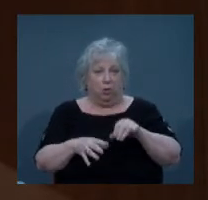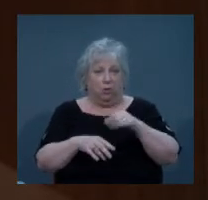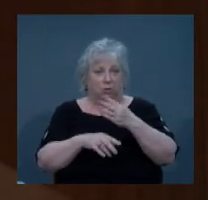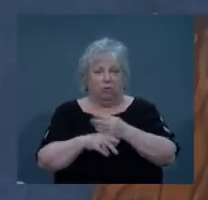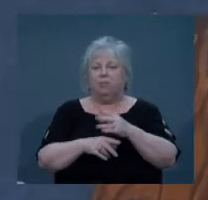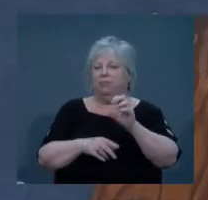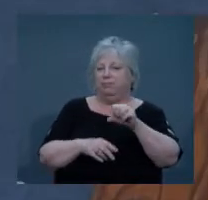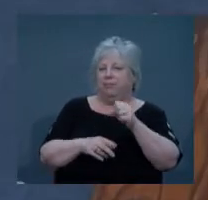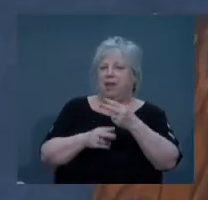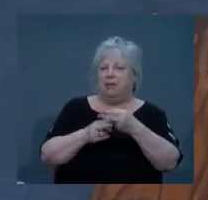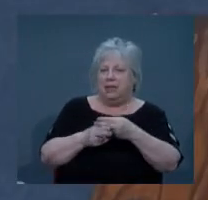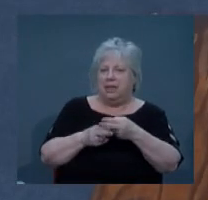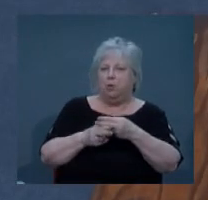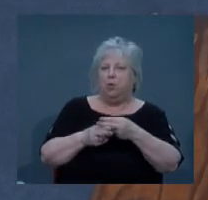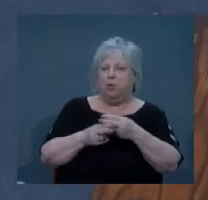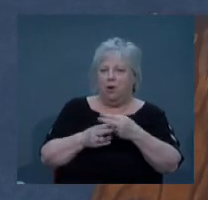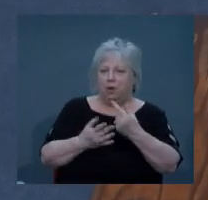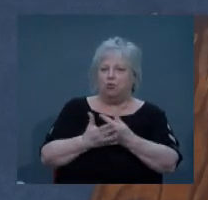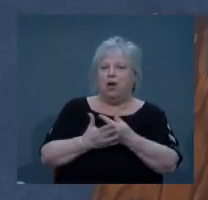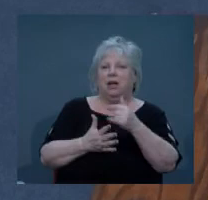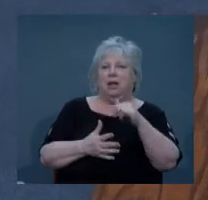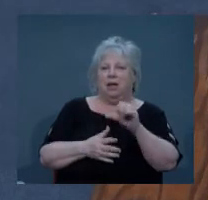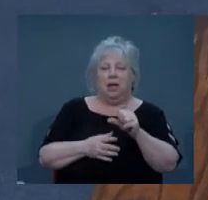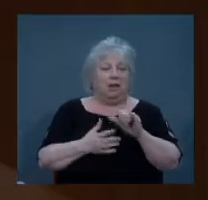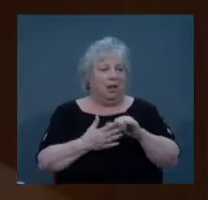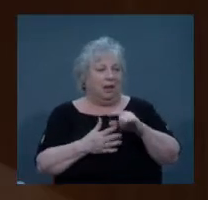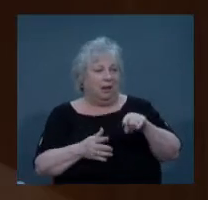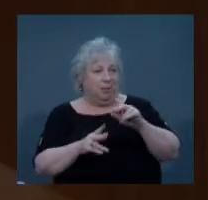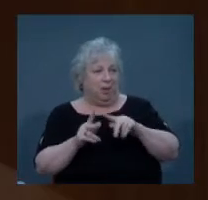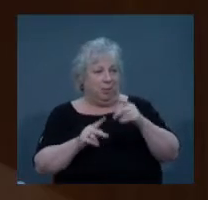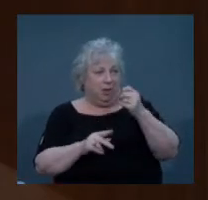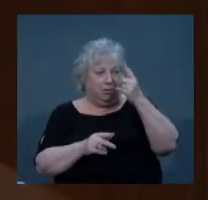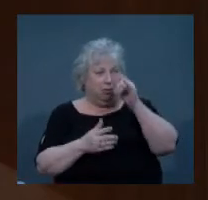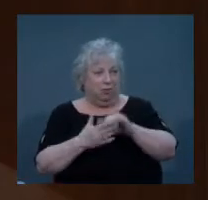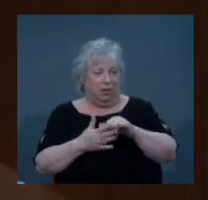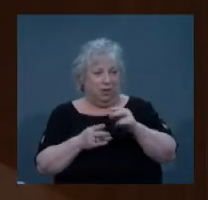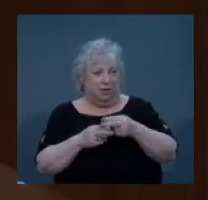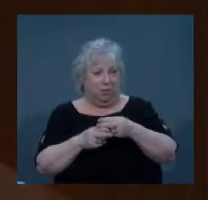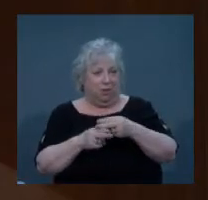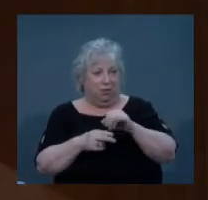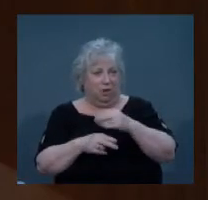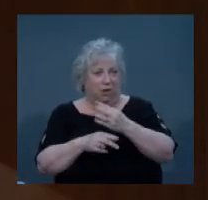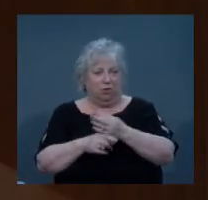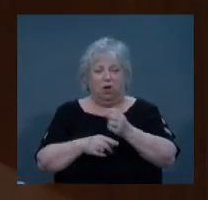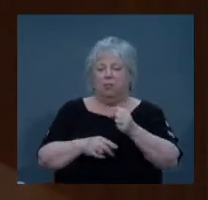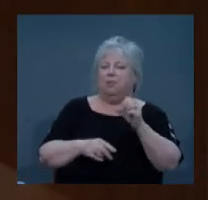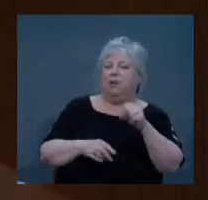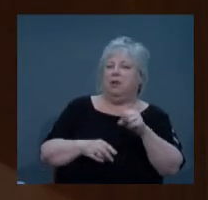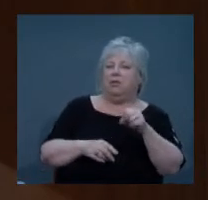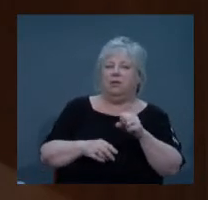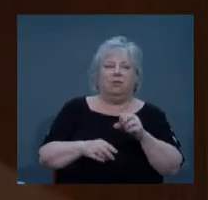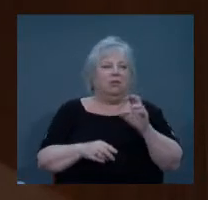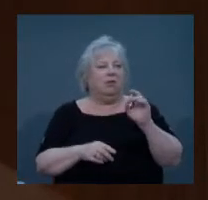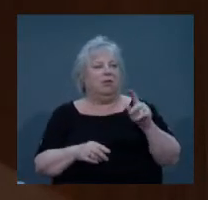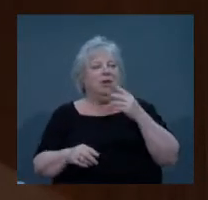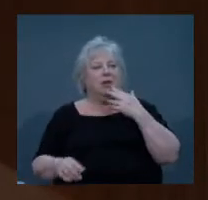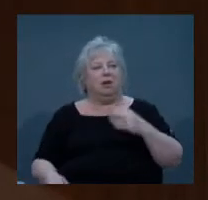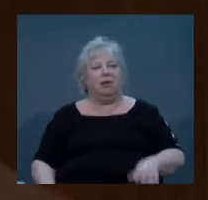That's a temporary grant, yes. And they understood that they're temporary jobs? Yes, yes. Okay,